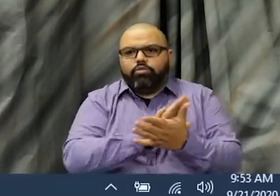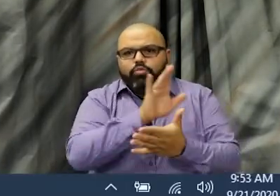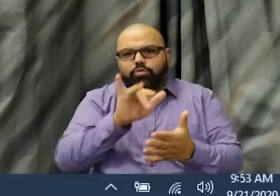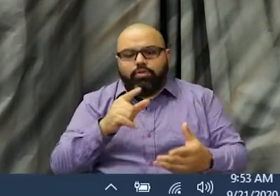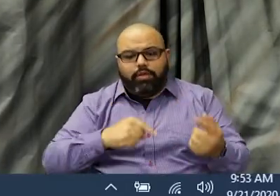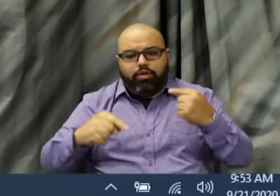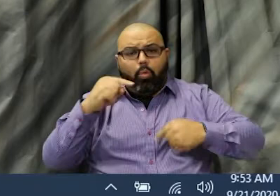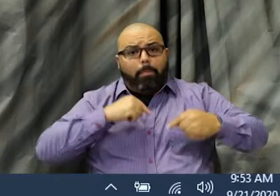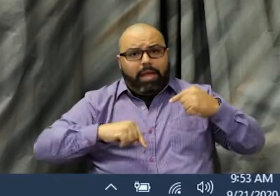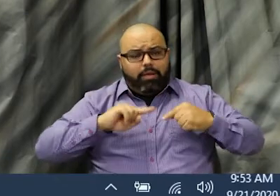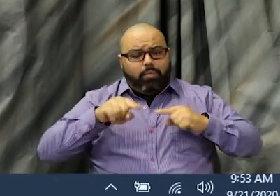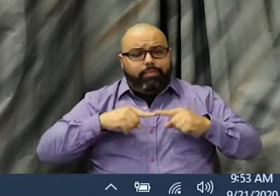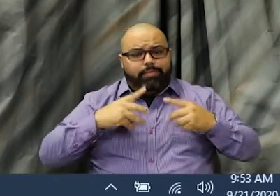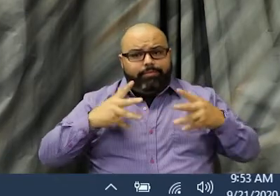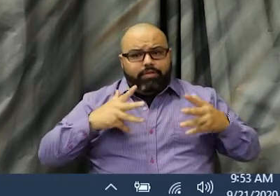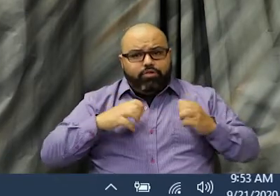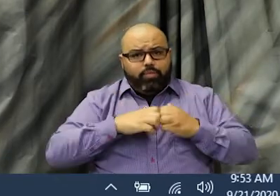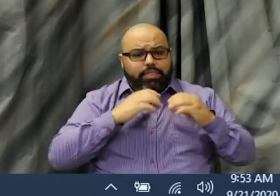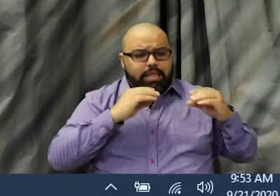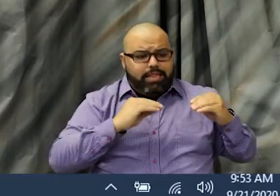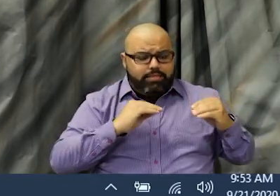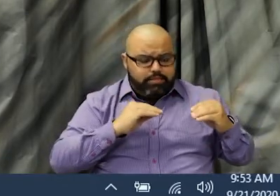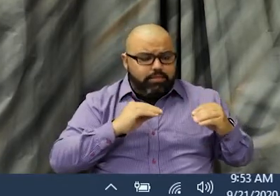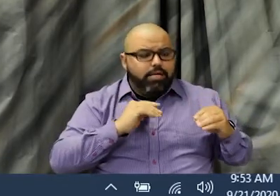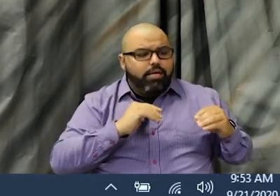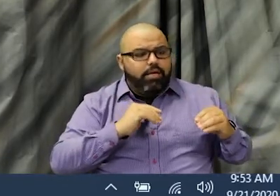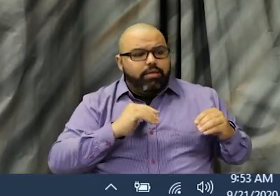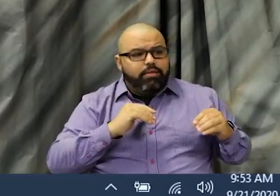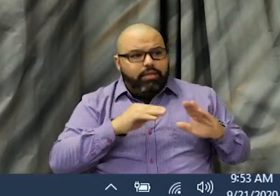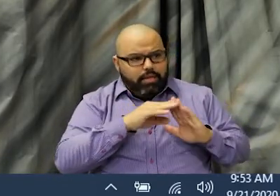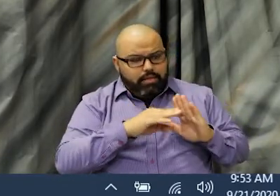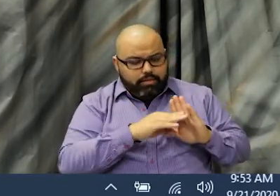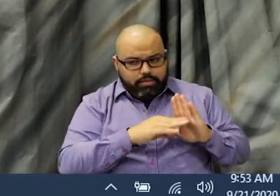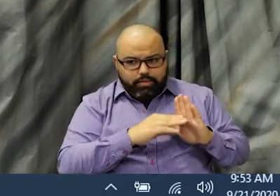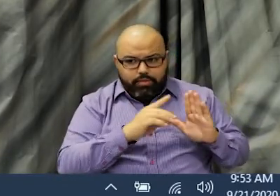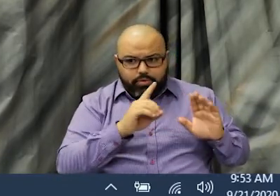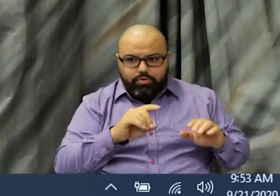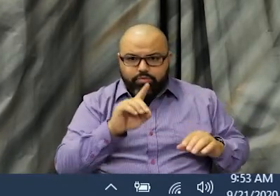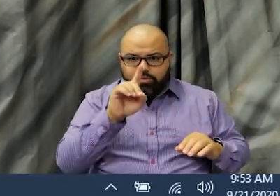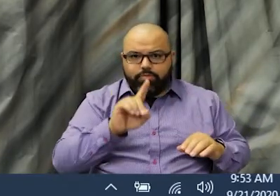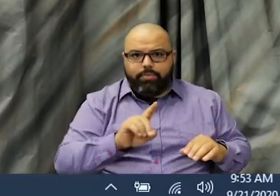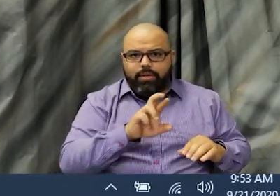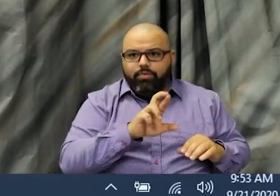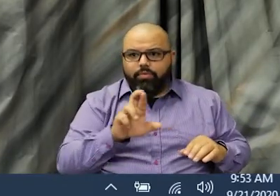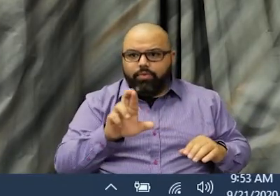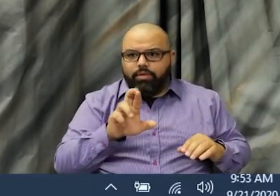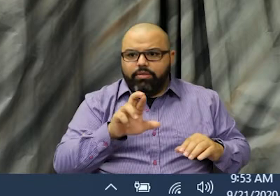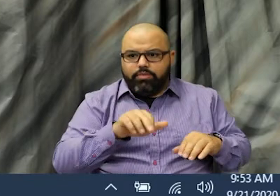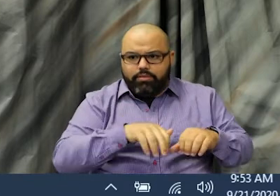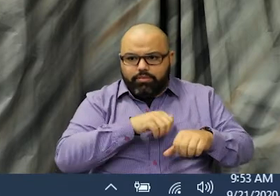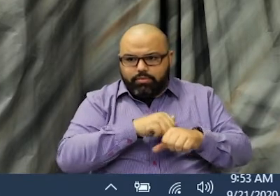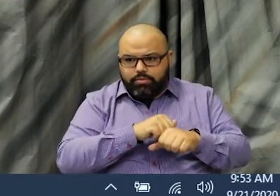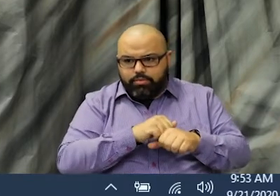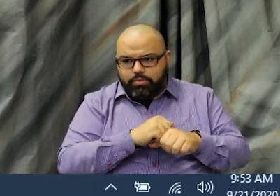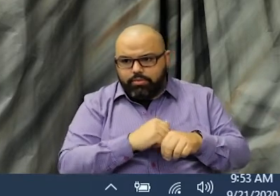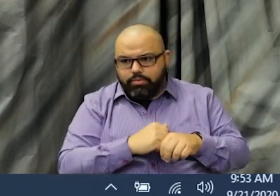So on Schoology, they could go back after we're done with the mini lesson, and they would go to their domain and range